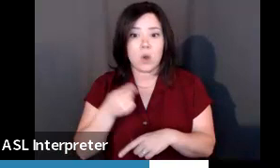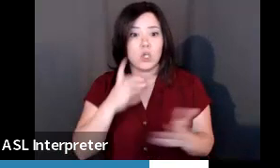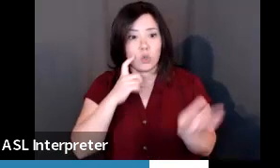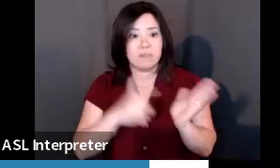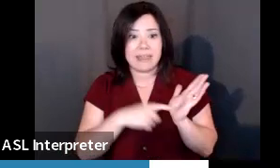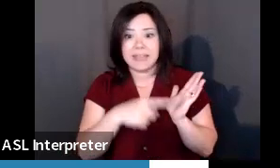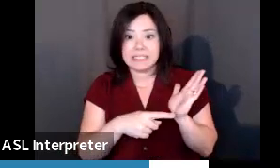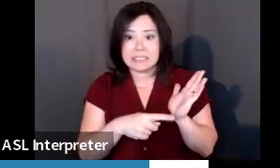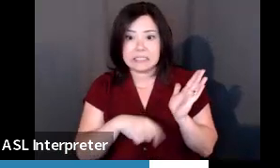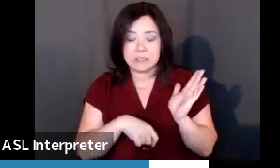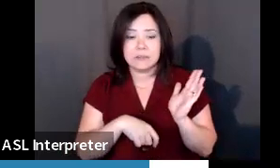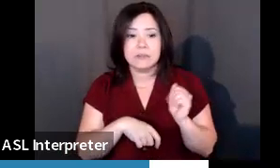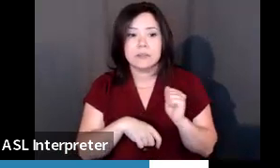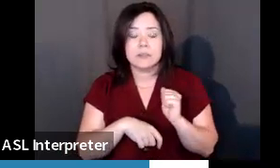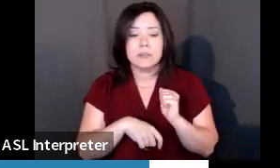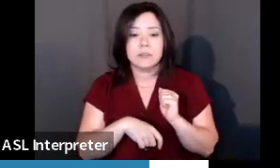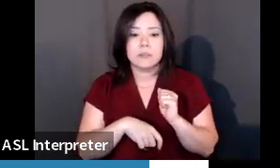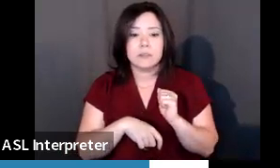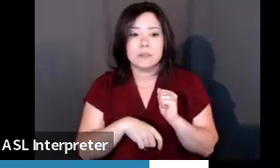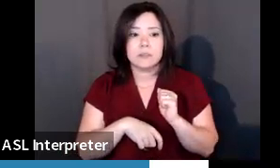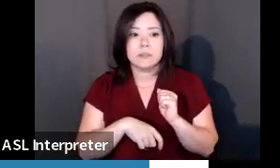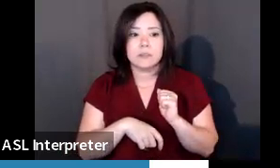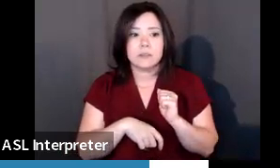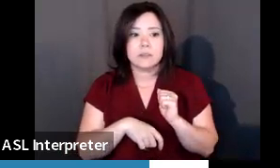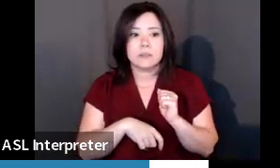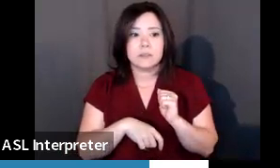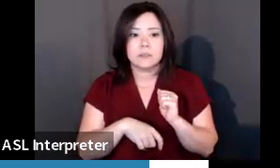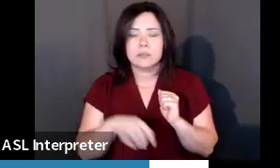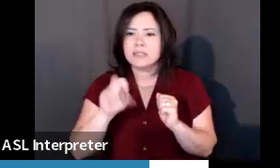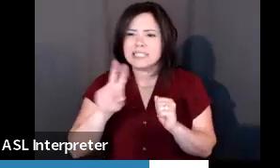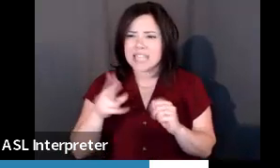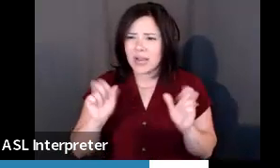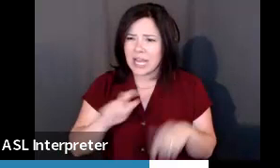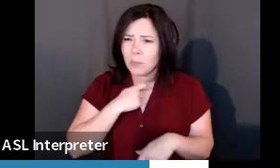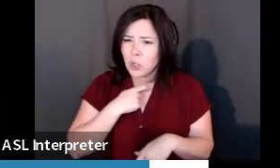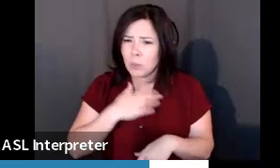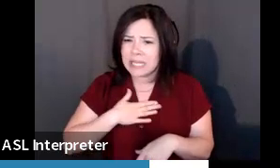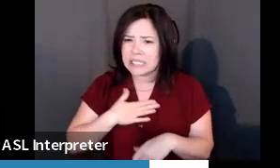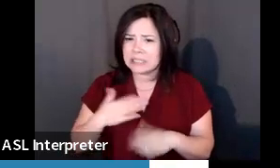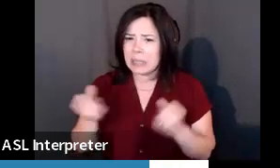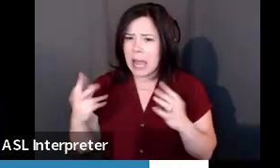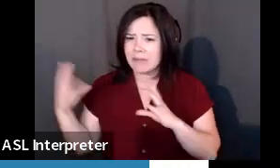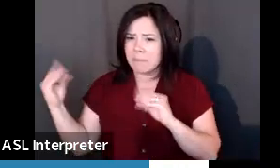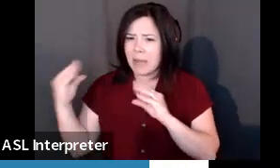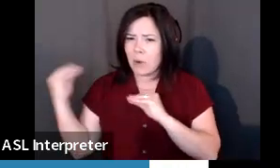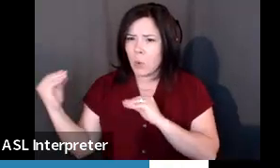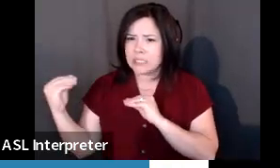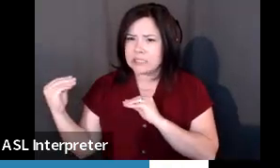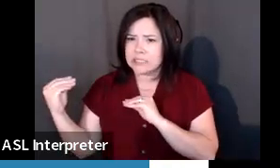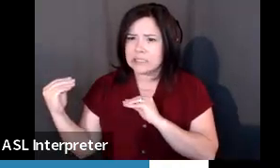this, right? And Sarah, if you could mute, there's a lot of background noise.